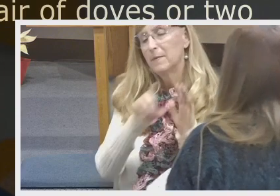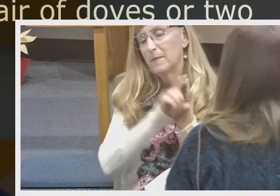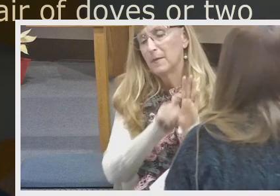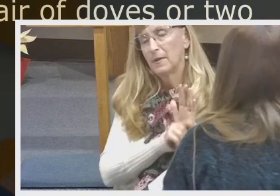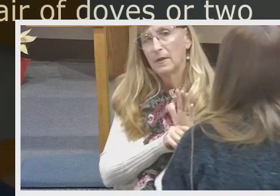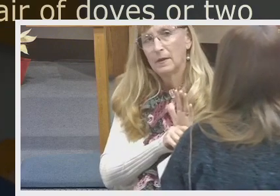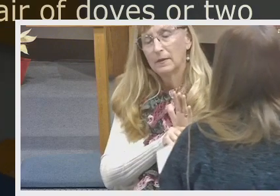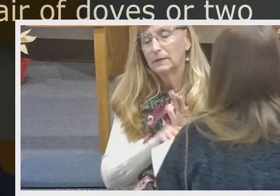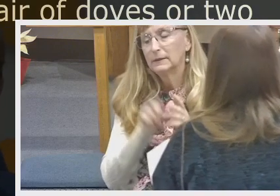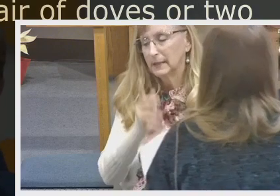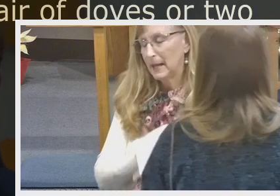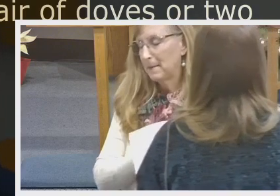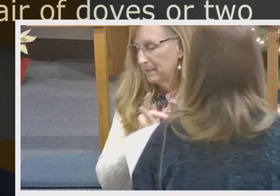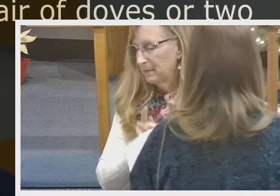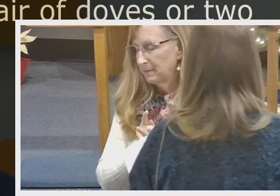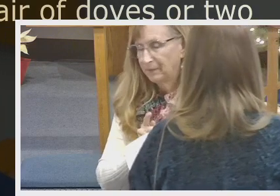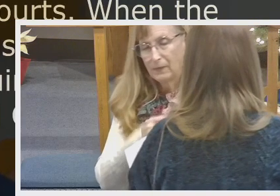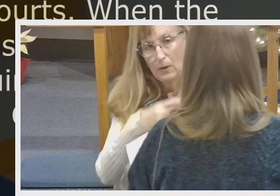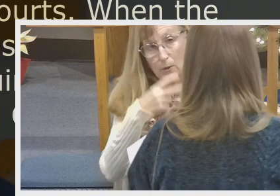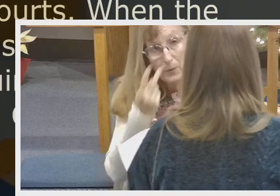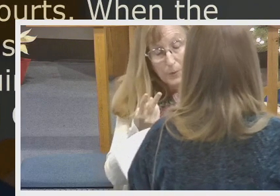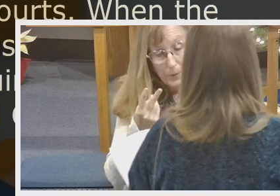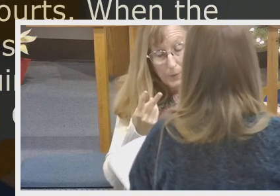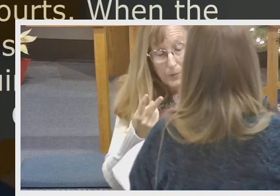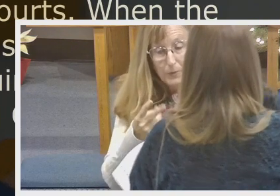a pair of doves or two young pigeons.